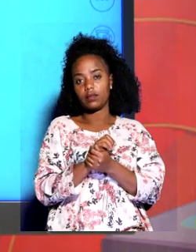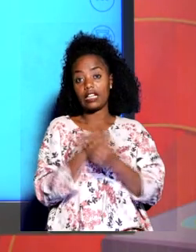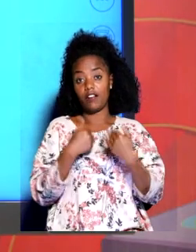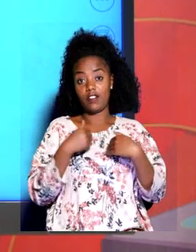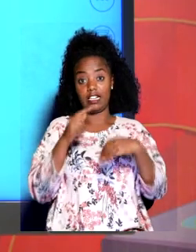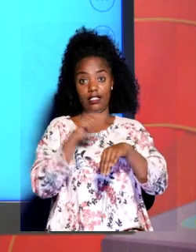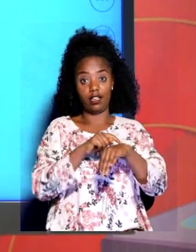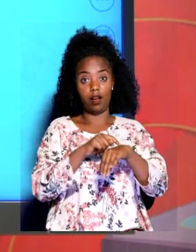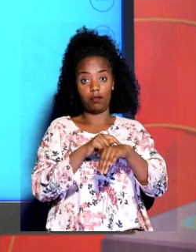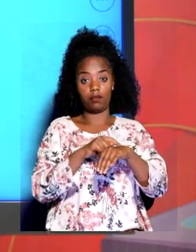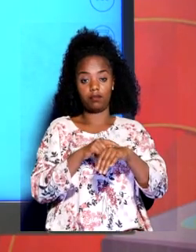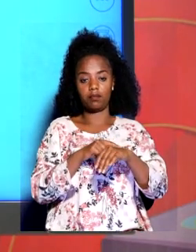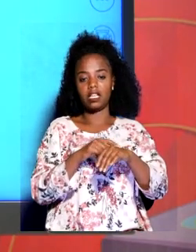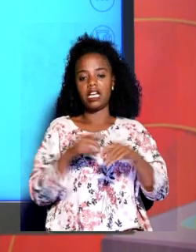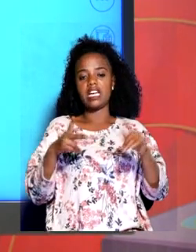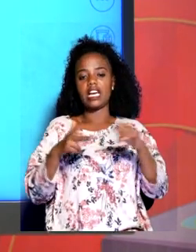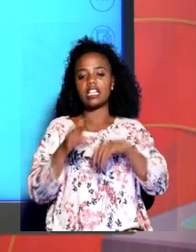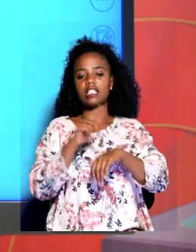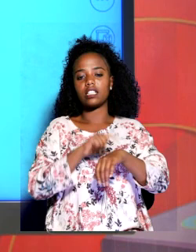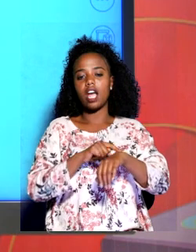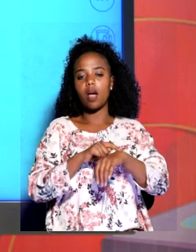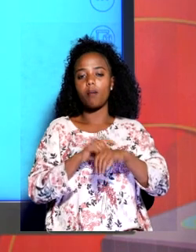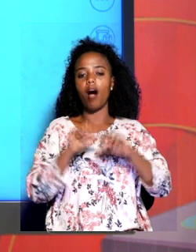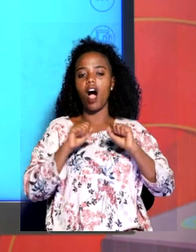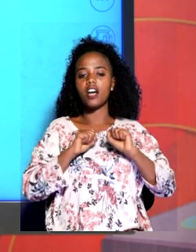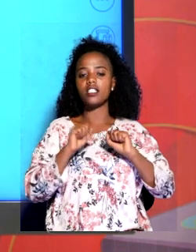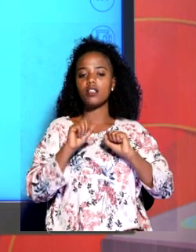For cutting time, the company has